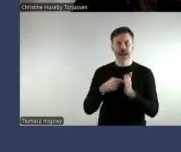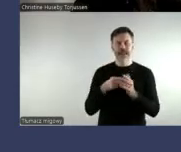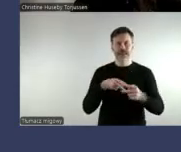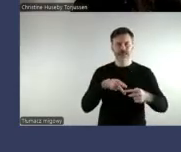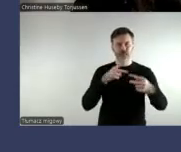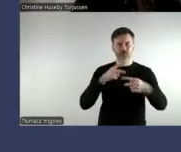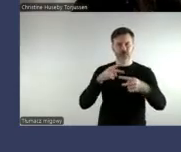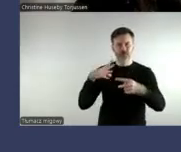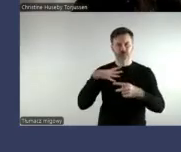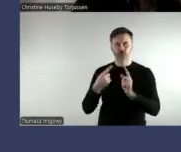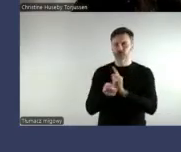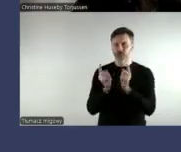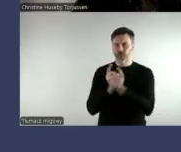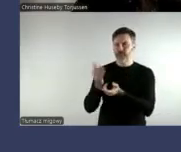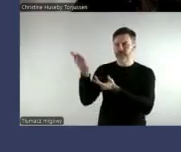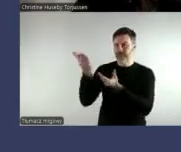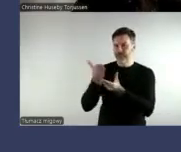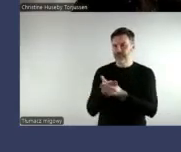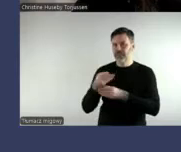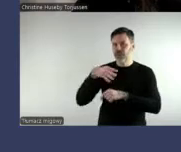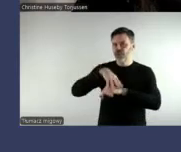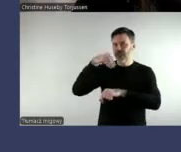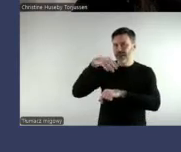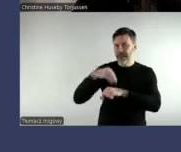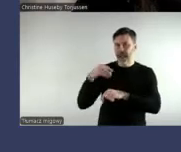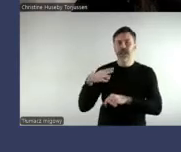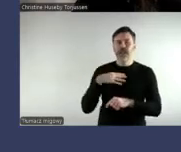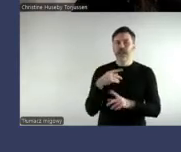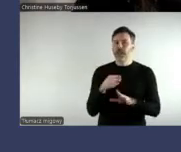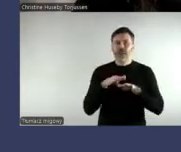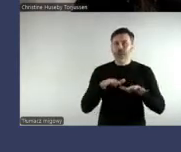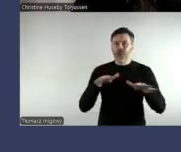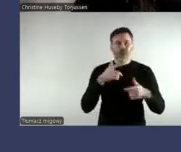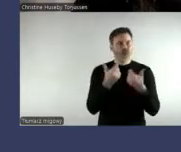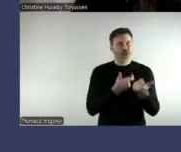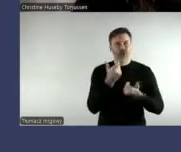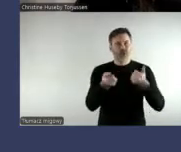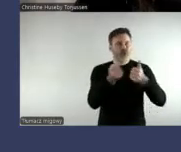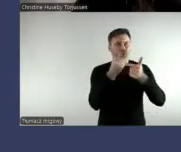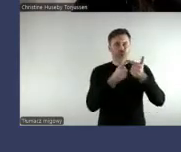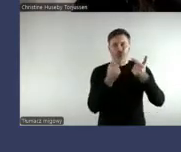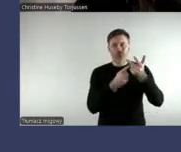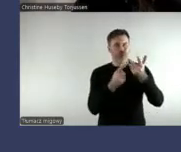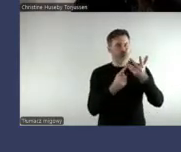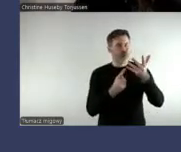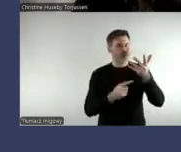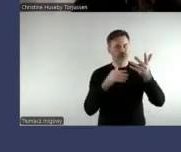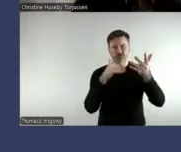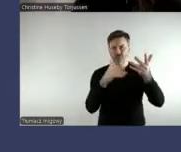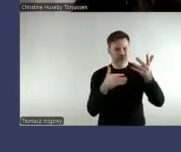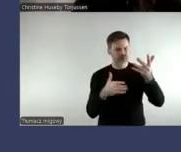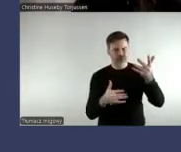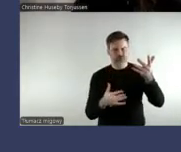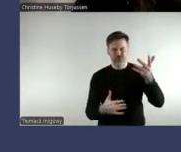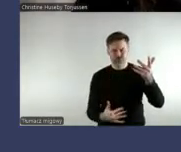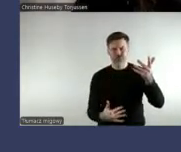to be done and new areas to develop and to explore to try to build a resistant and robust total defense concept,